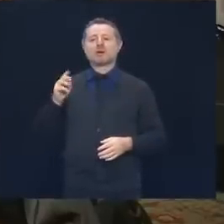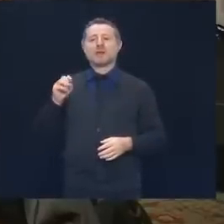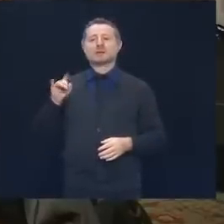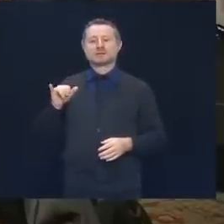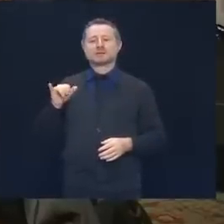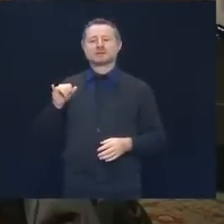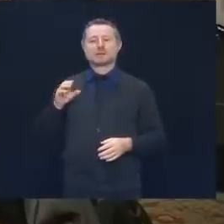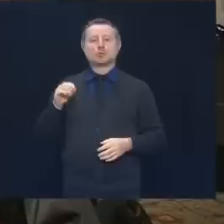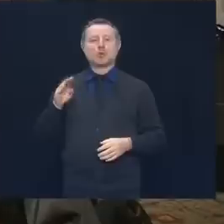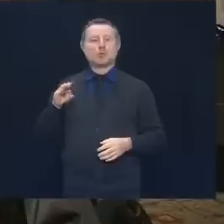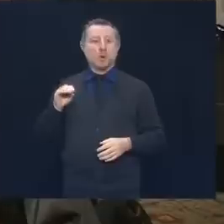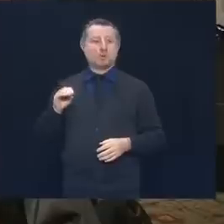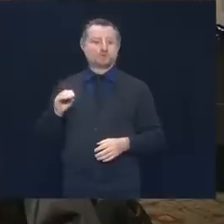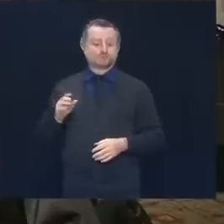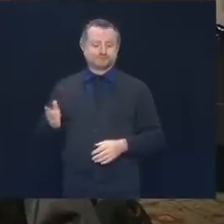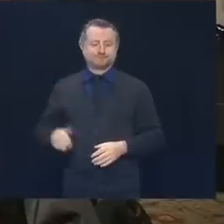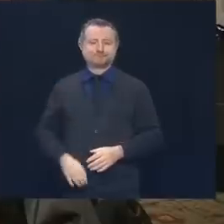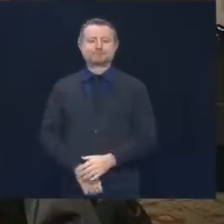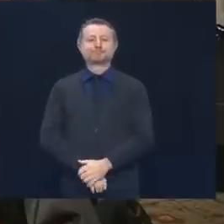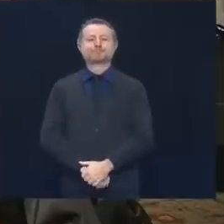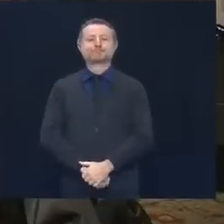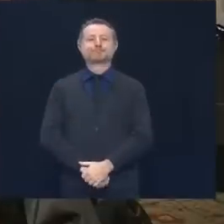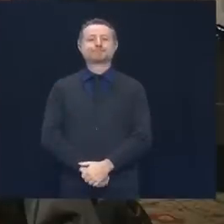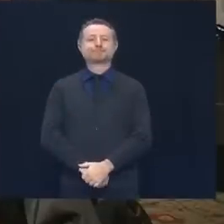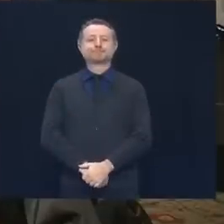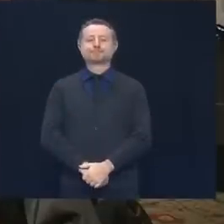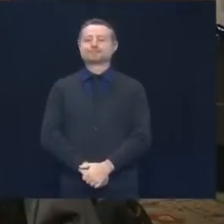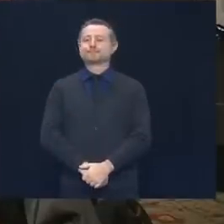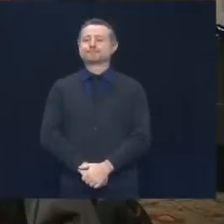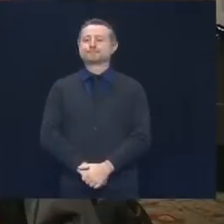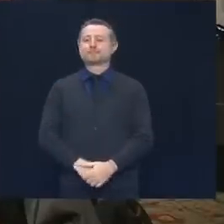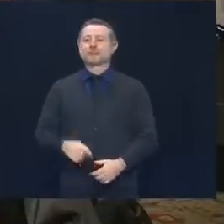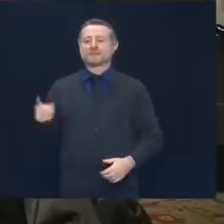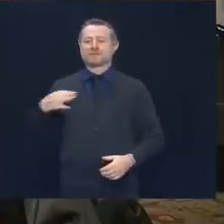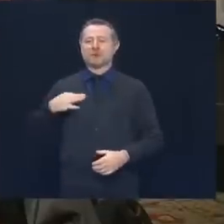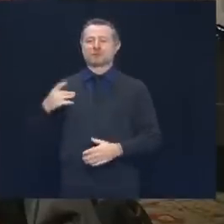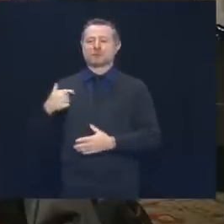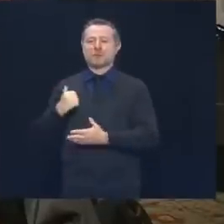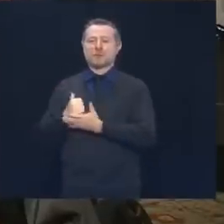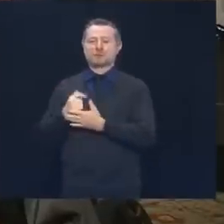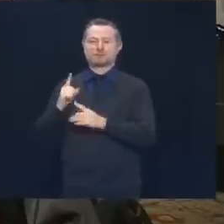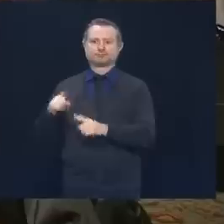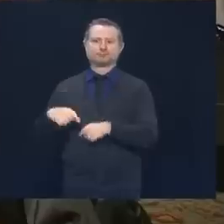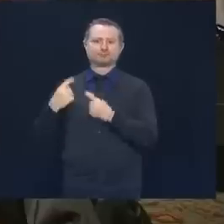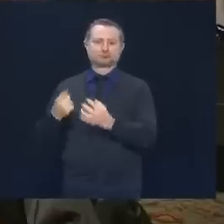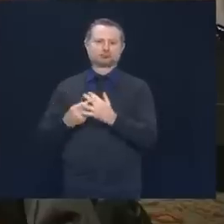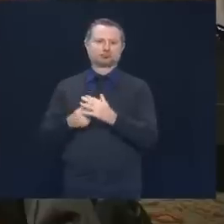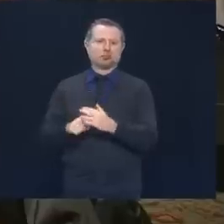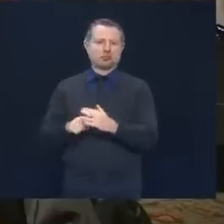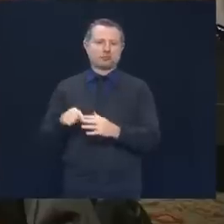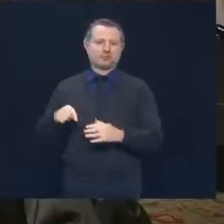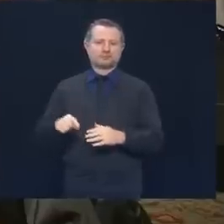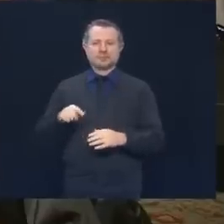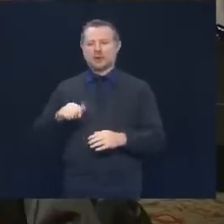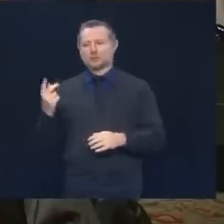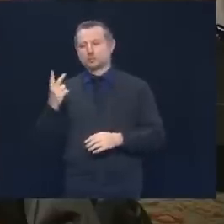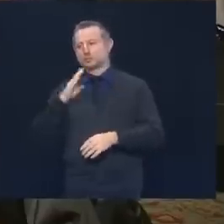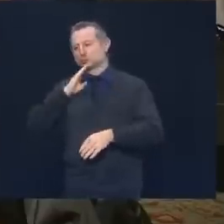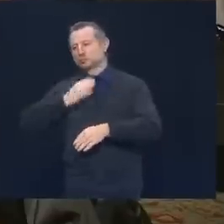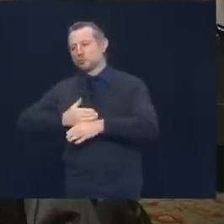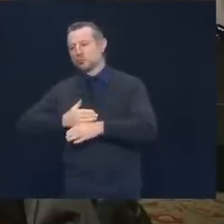daughter. She has been volunteering to help since COVID started with my other two daughters, Cara and